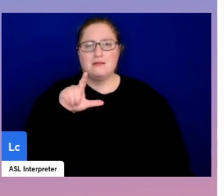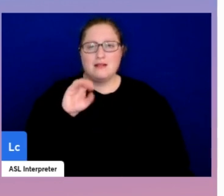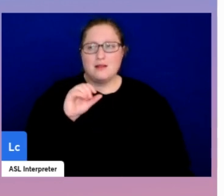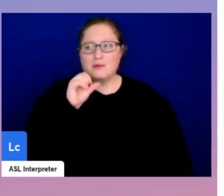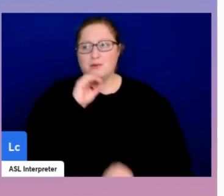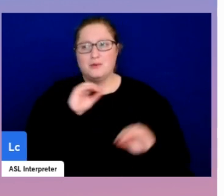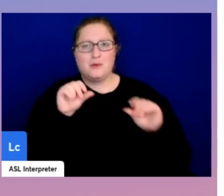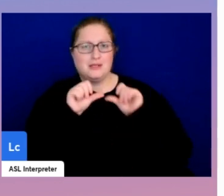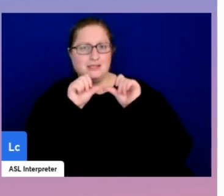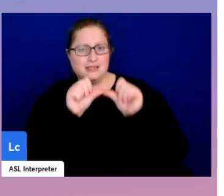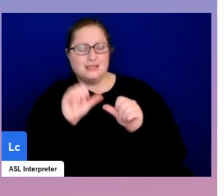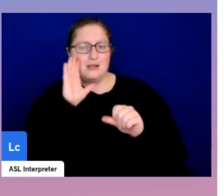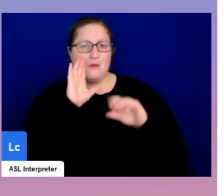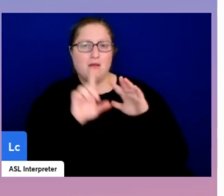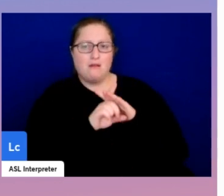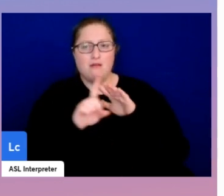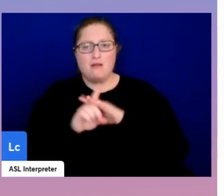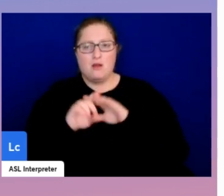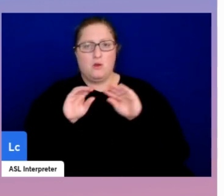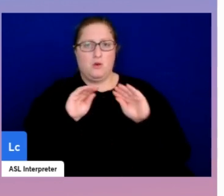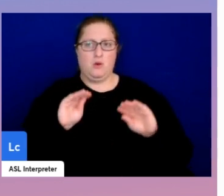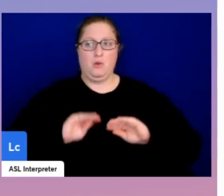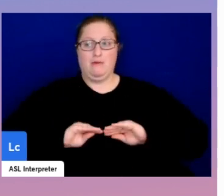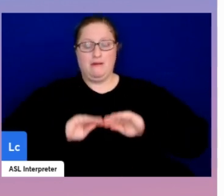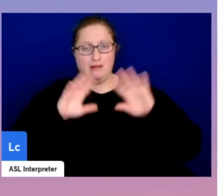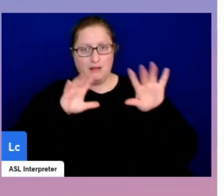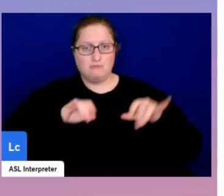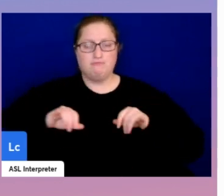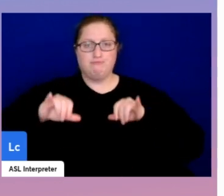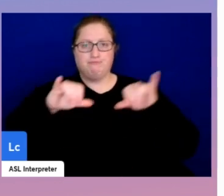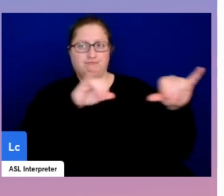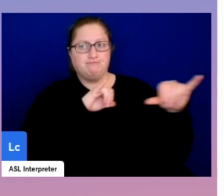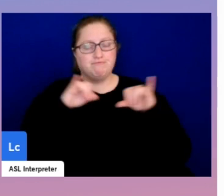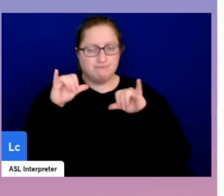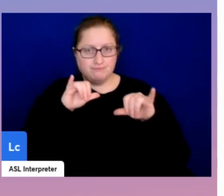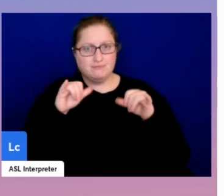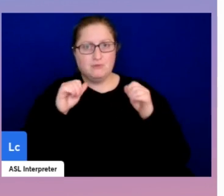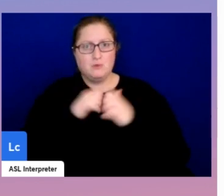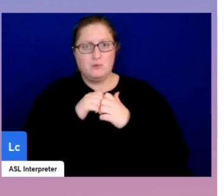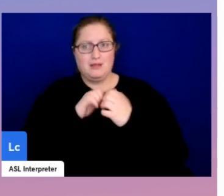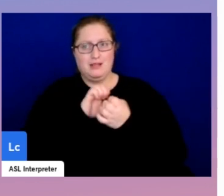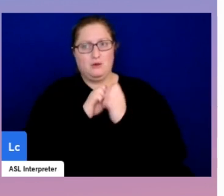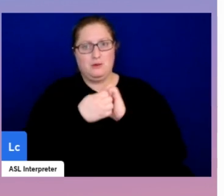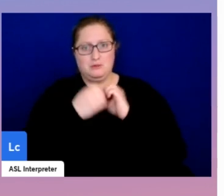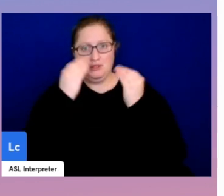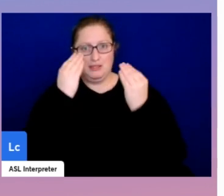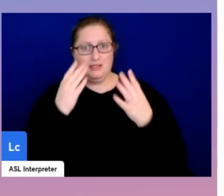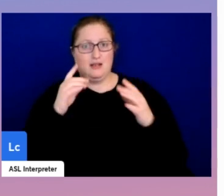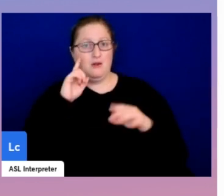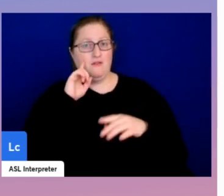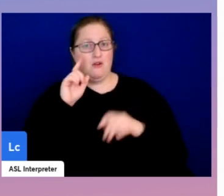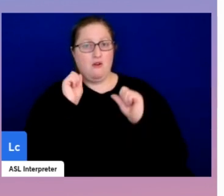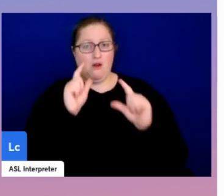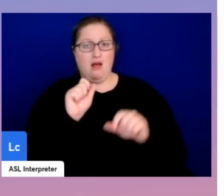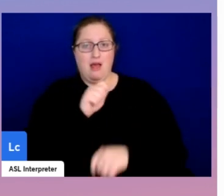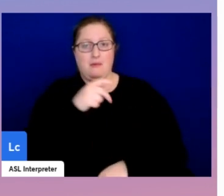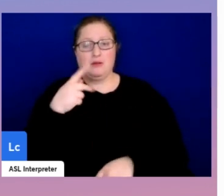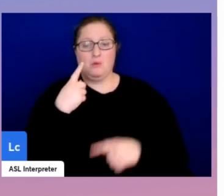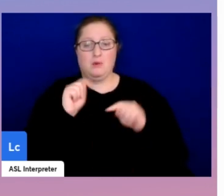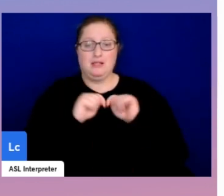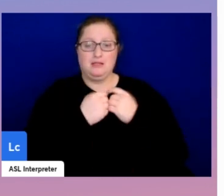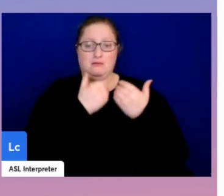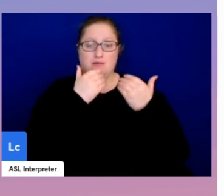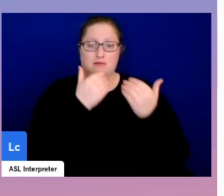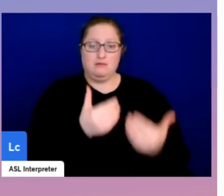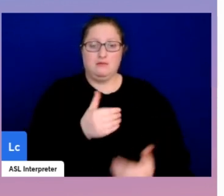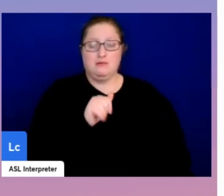inconsistencies that come up where there isn't a clear standardization of how to encrypt data across applications. One team moves forward with AES